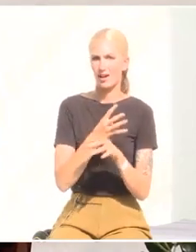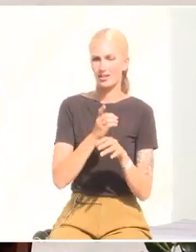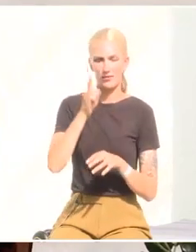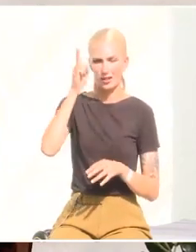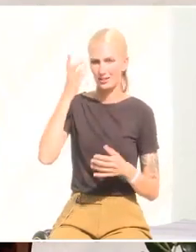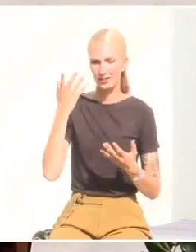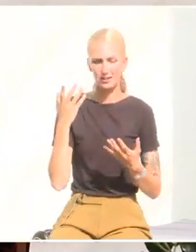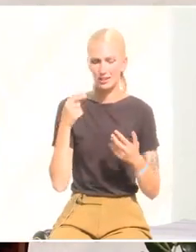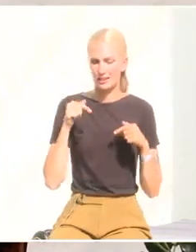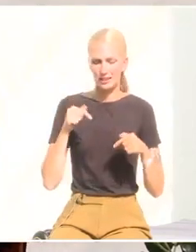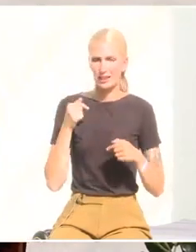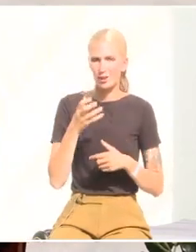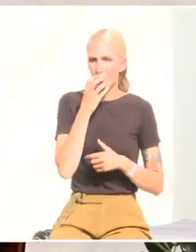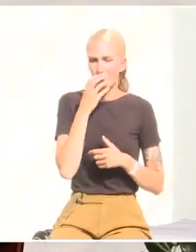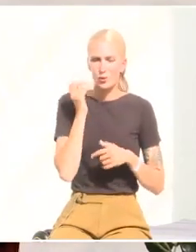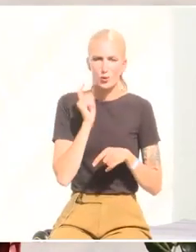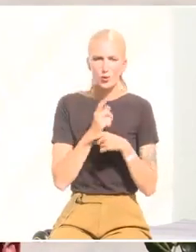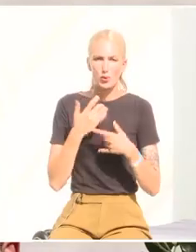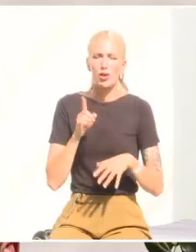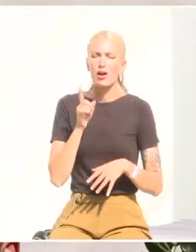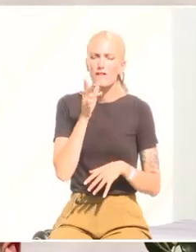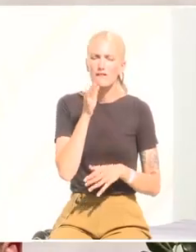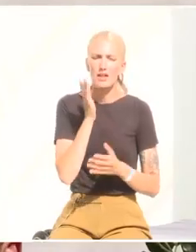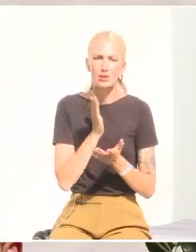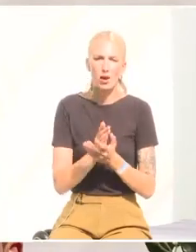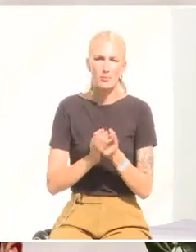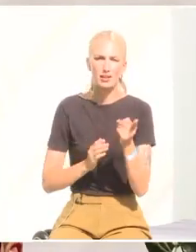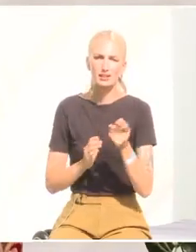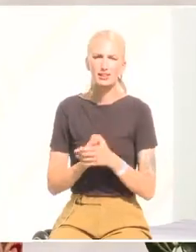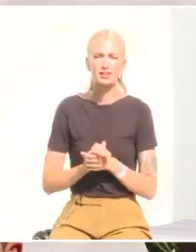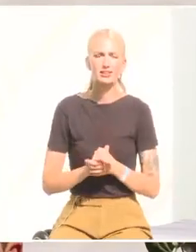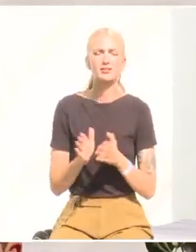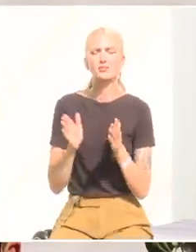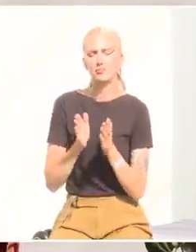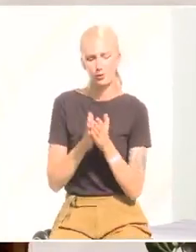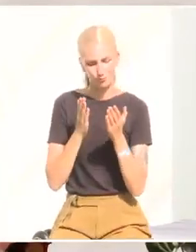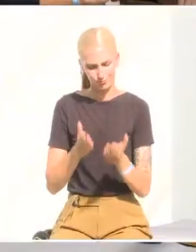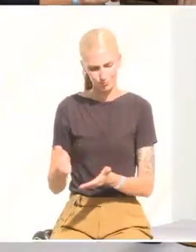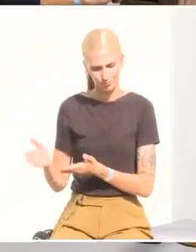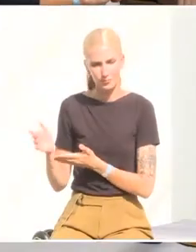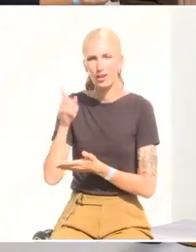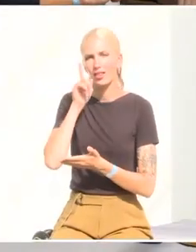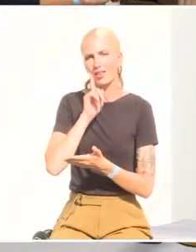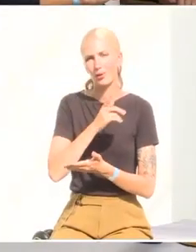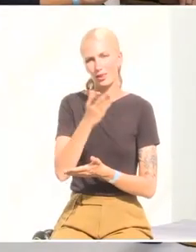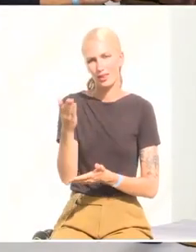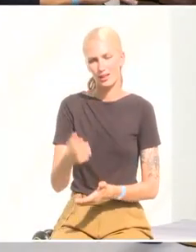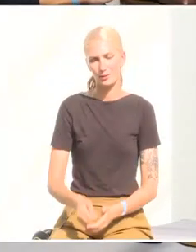warm. But there's water available. And now, please go ahead and enjoy.